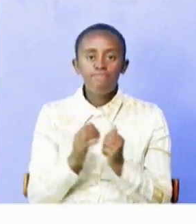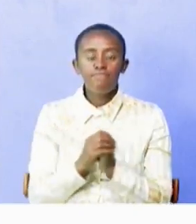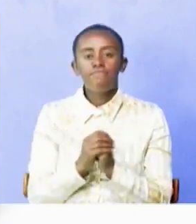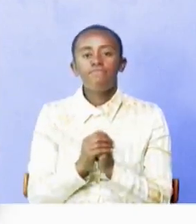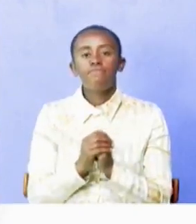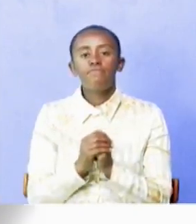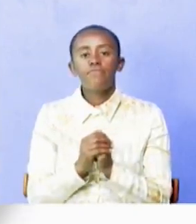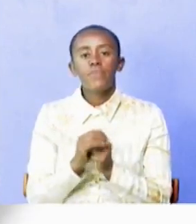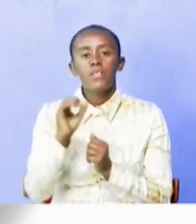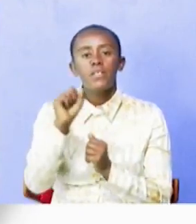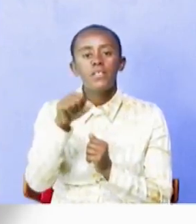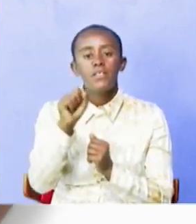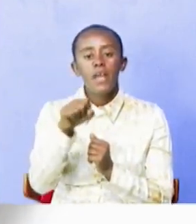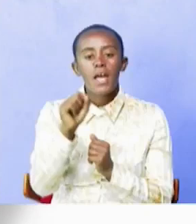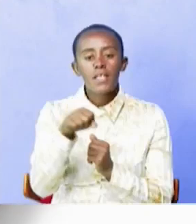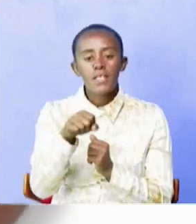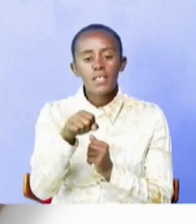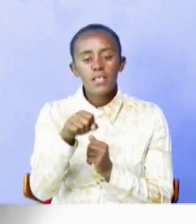yes